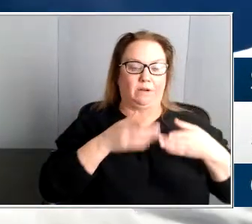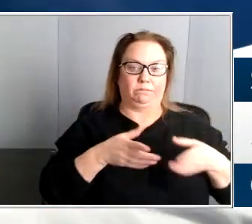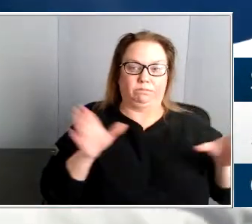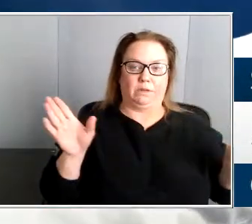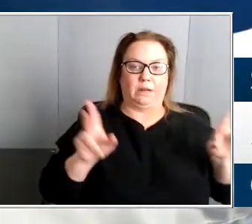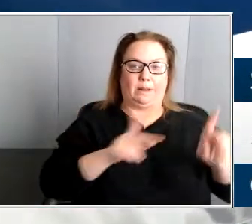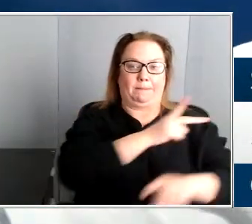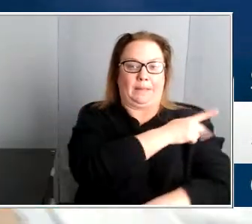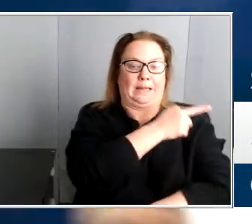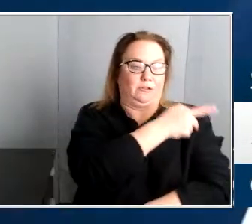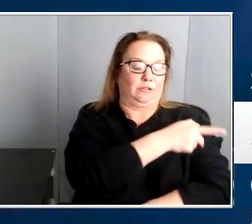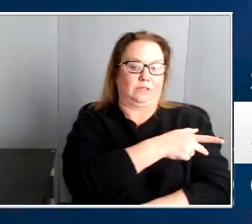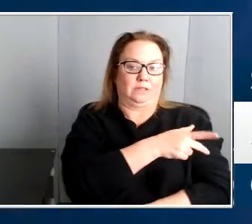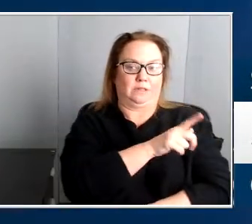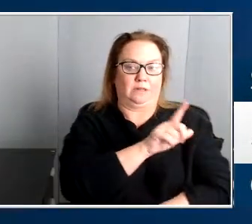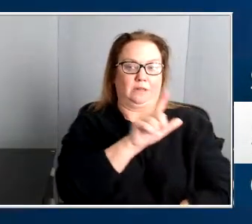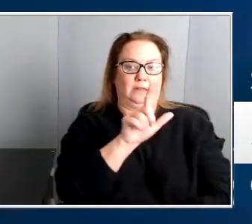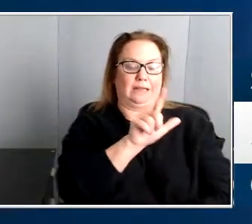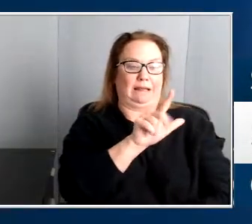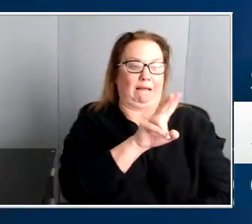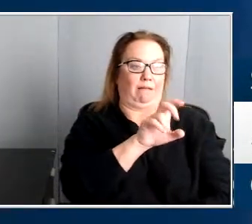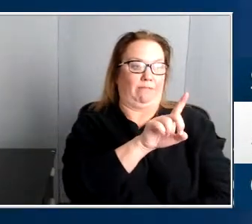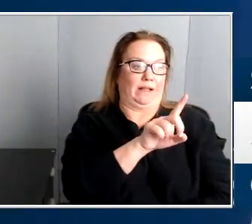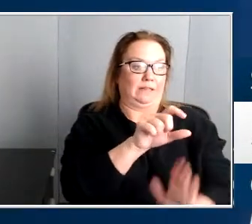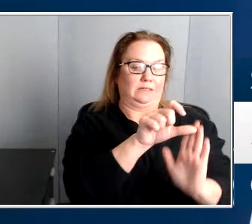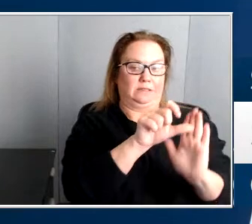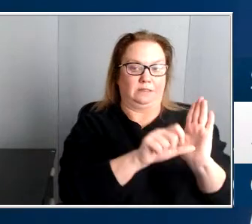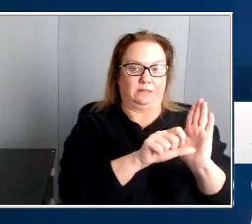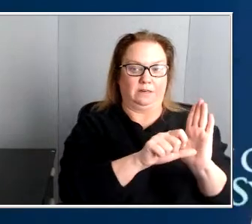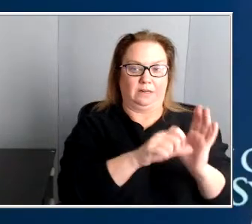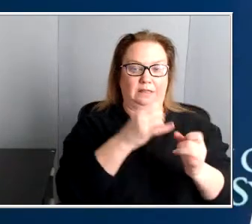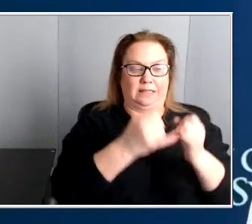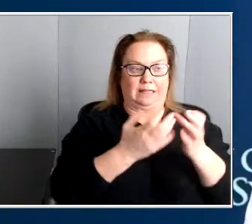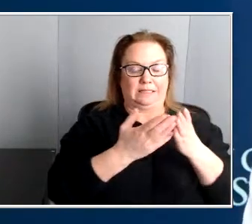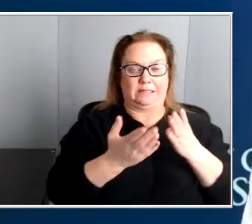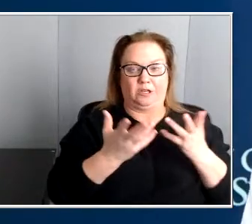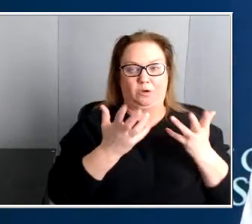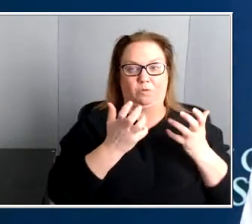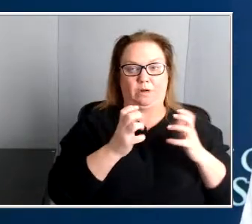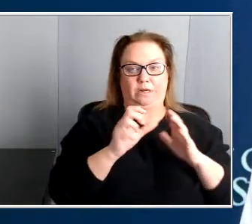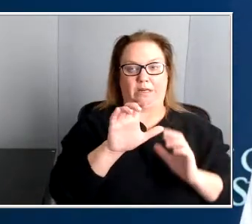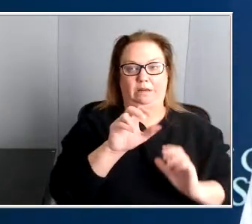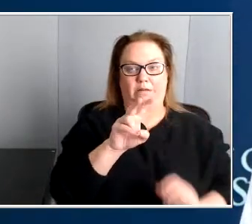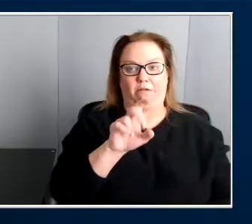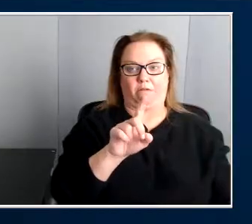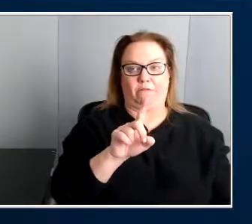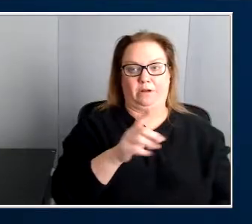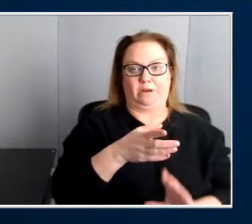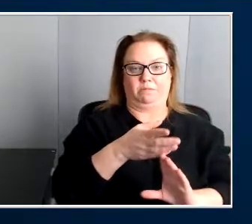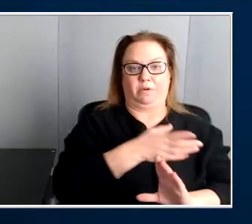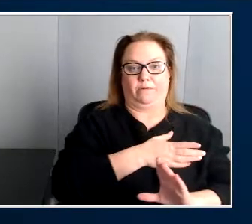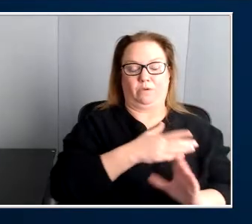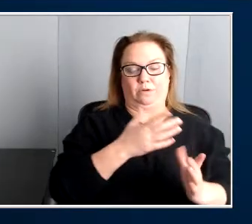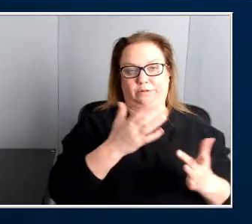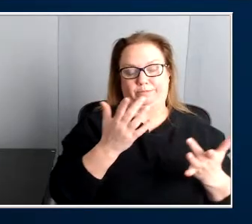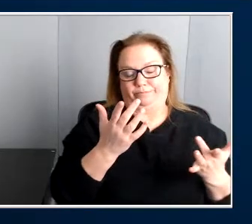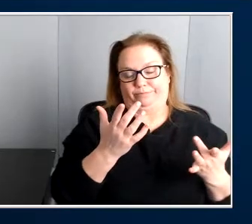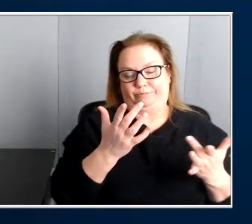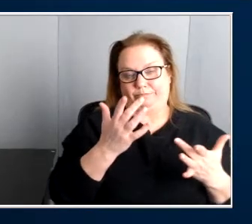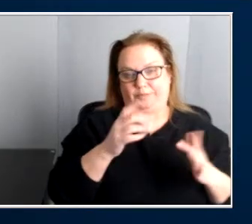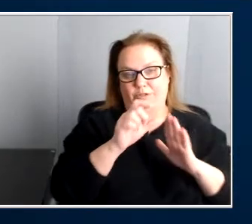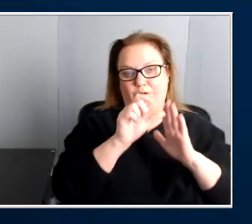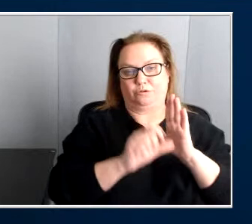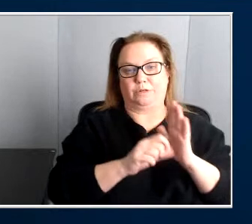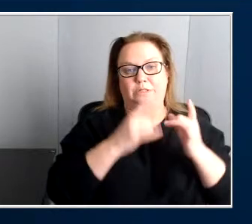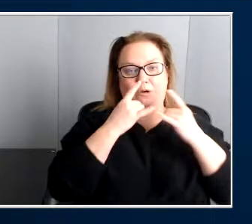getting left ventricular assist devices, the last thing you need them to do is get COVID right before a procedure. So masking in the hospital